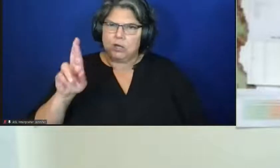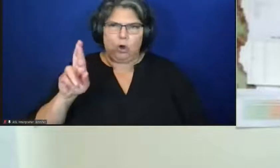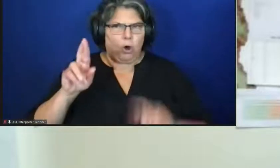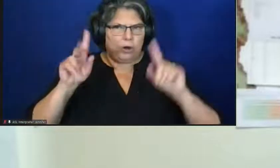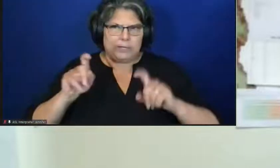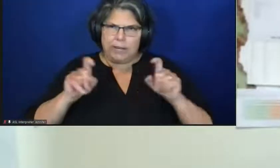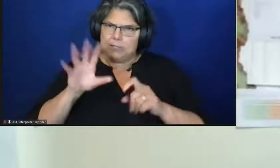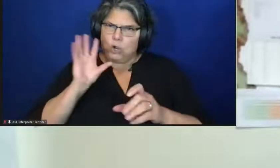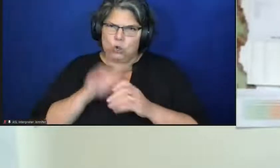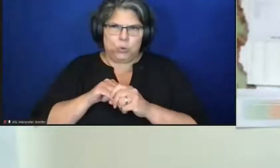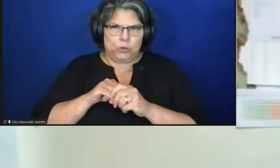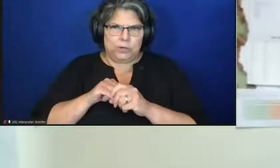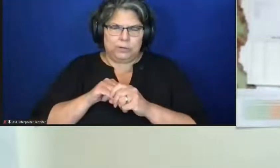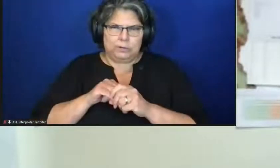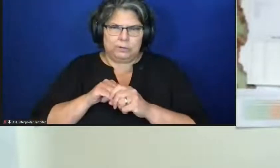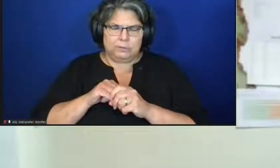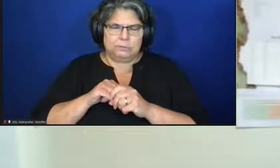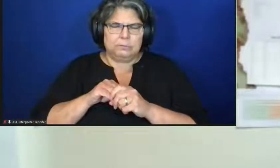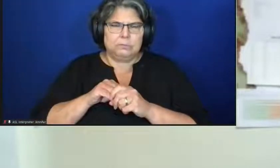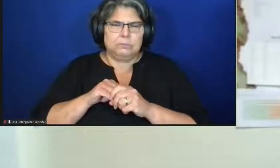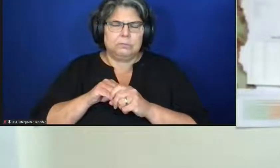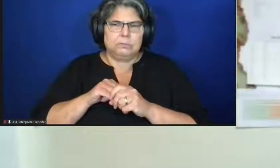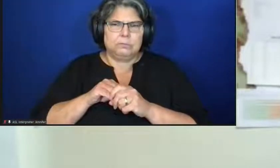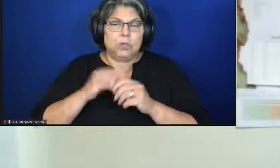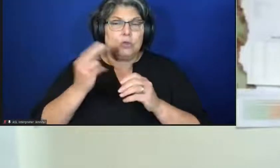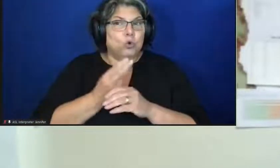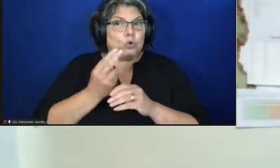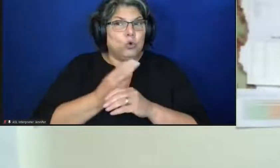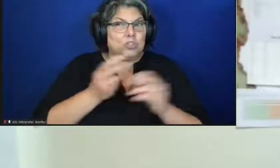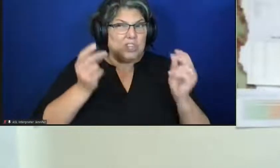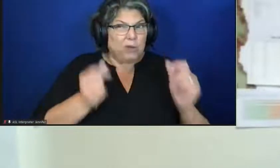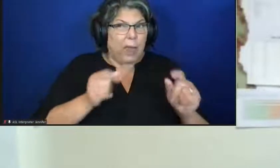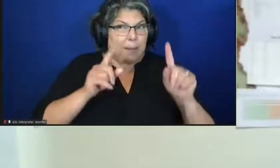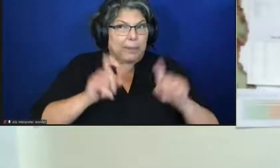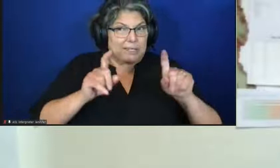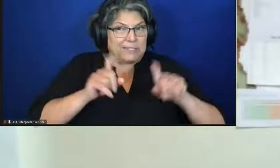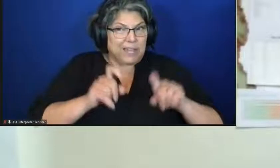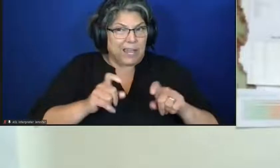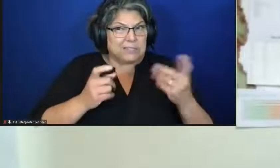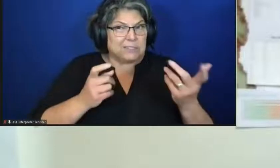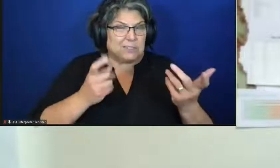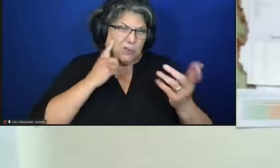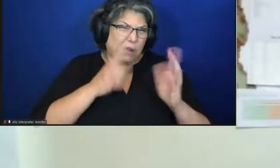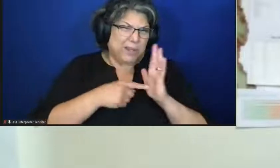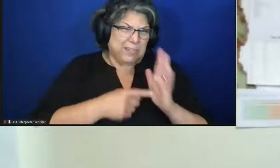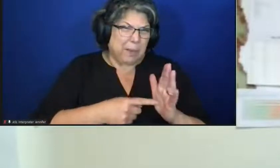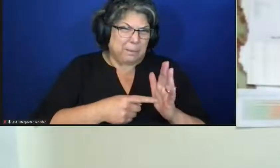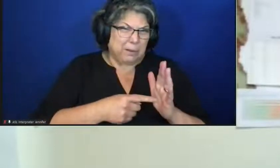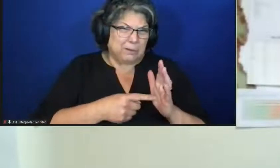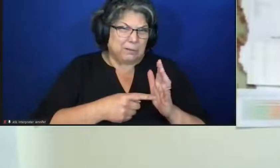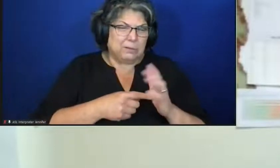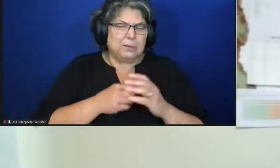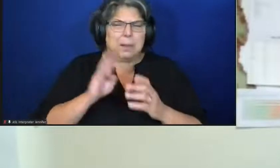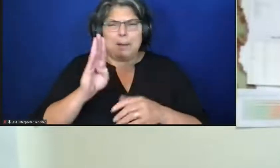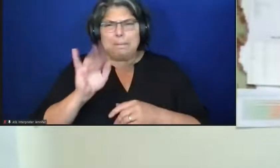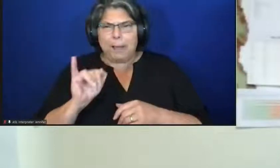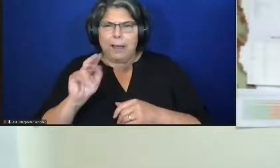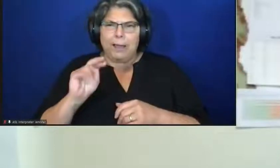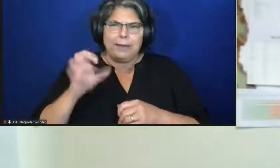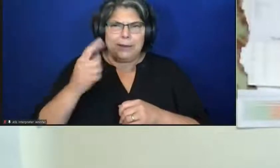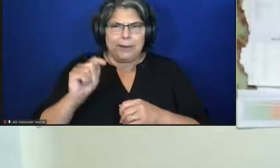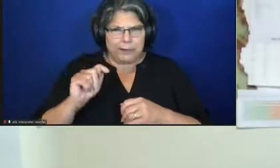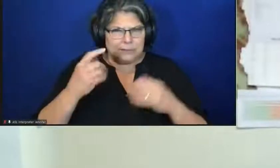and so the availability of the rapid tests, for example, Binax now, may